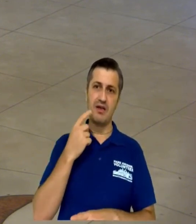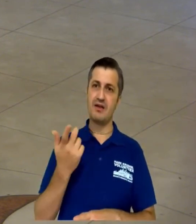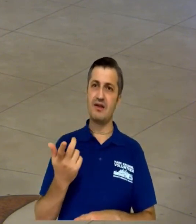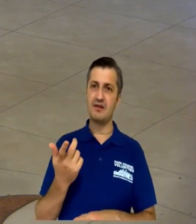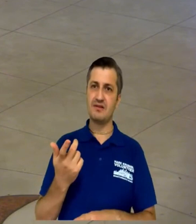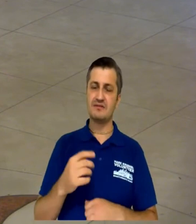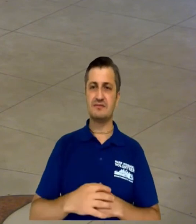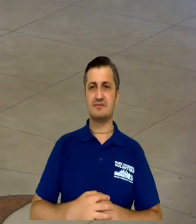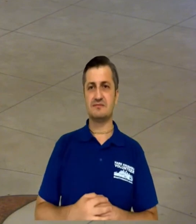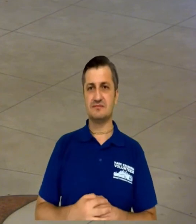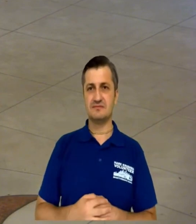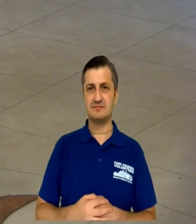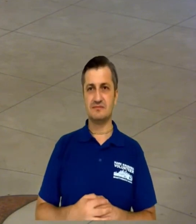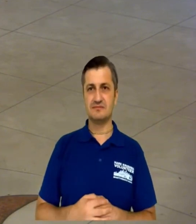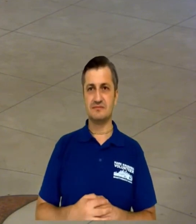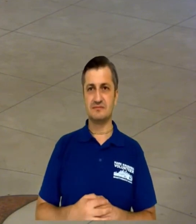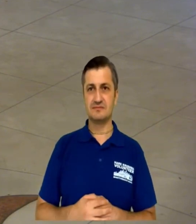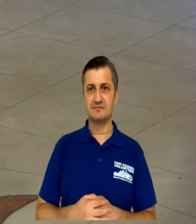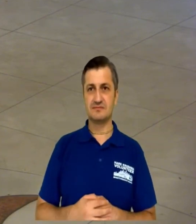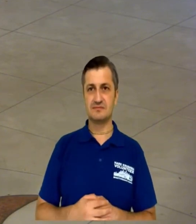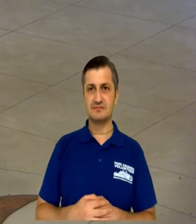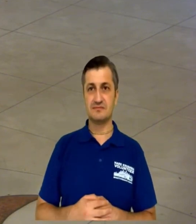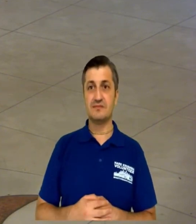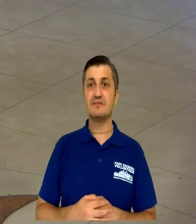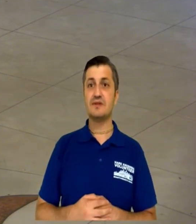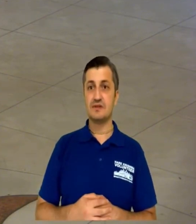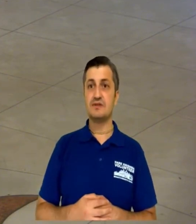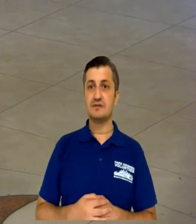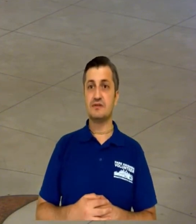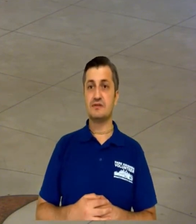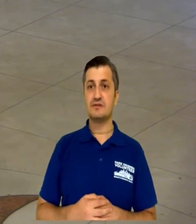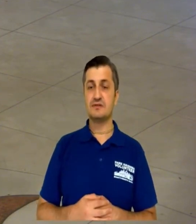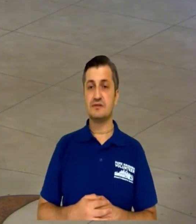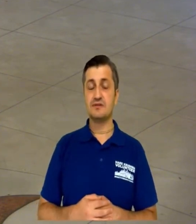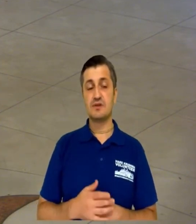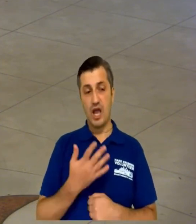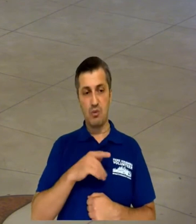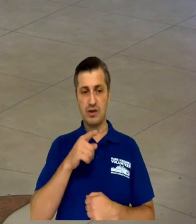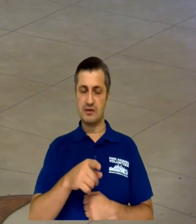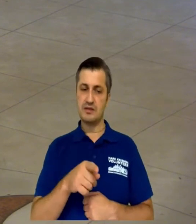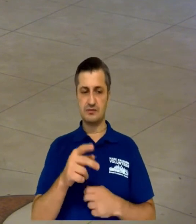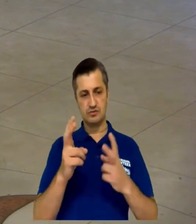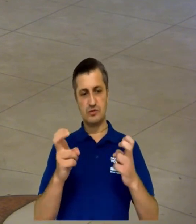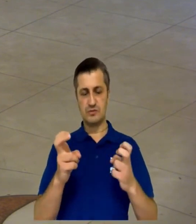easily in the field that I wanted to get work in. And